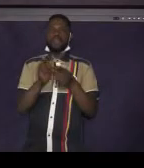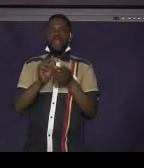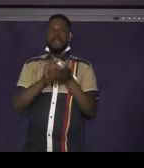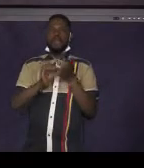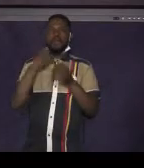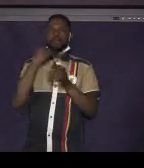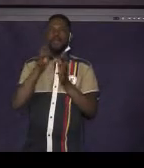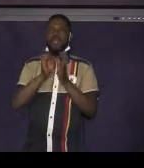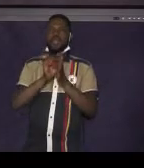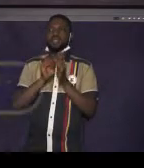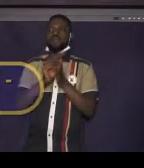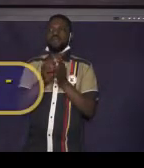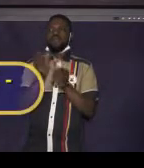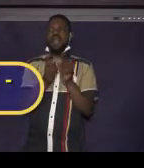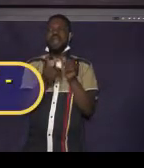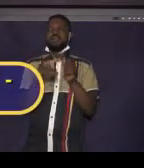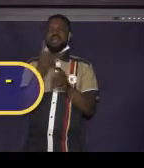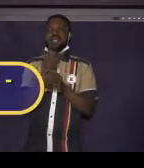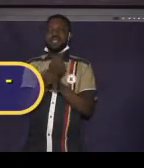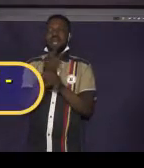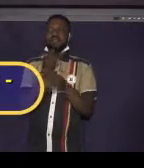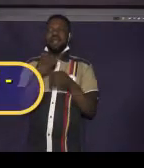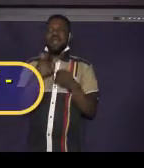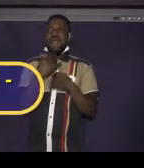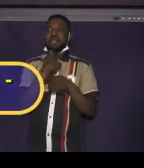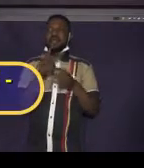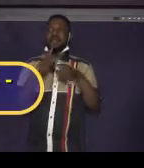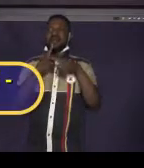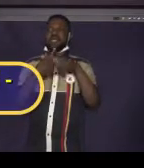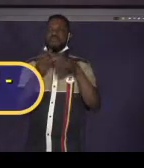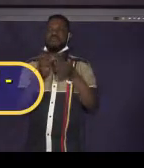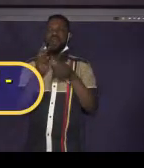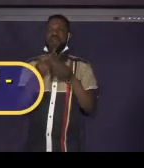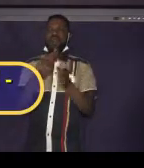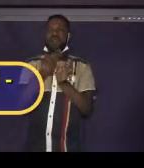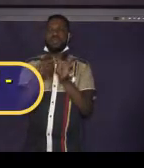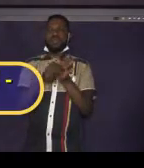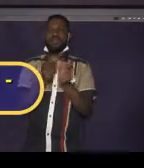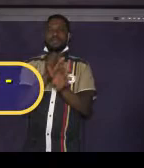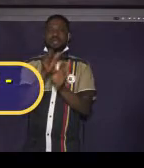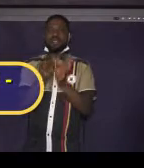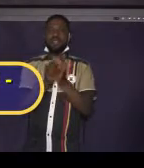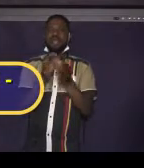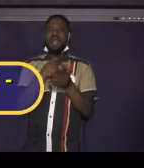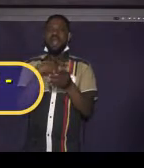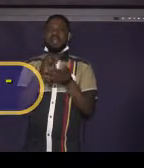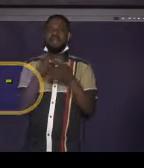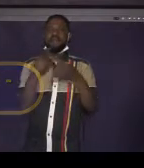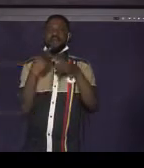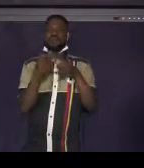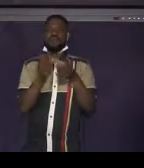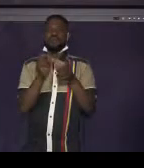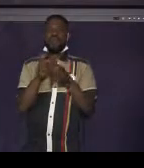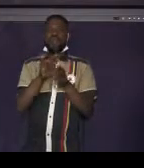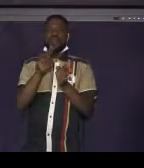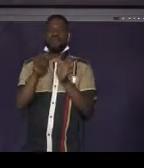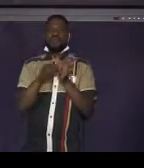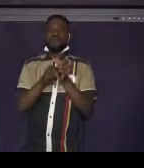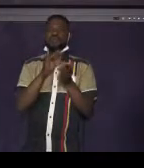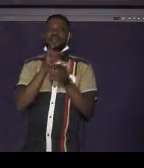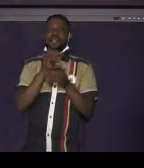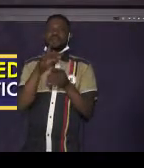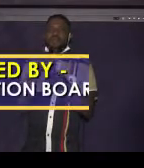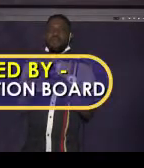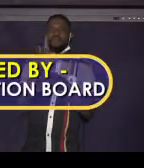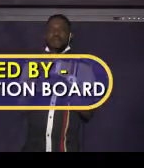for example, every term has a positive or negative sign, and that positive or negative sign for the term is